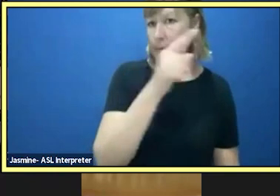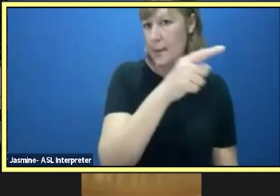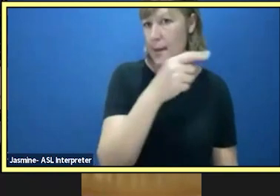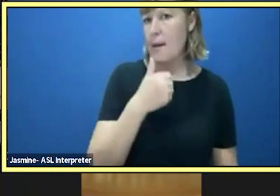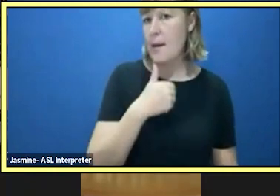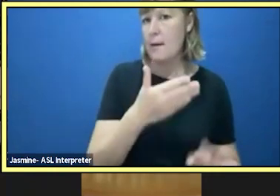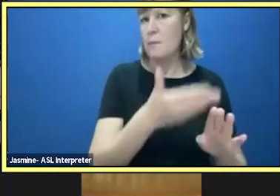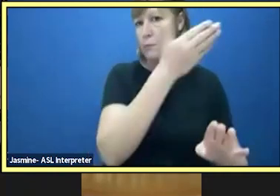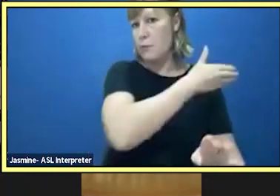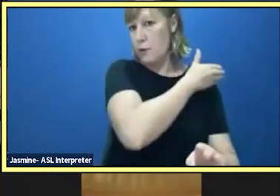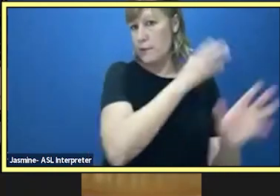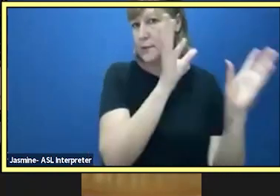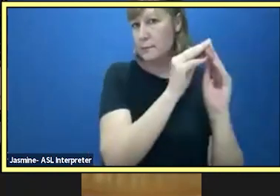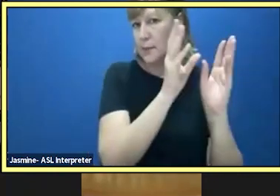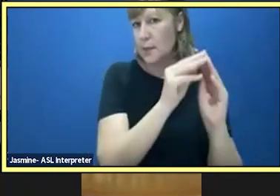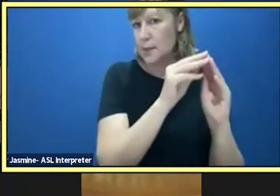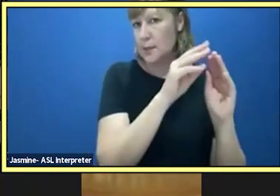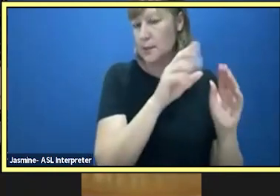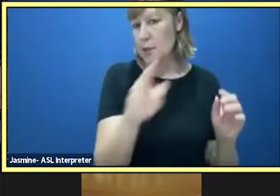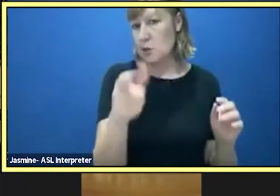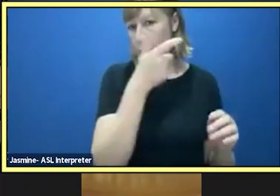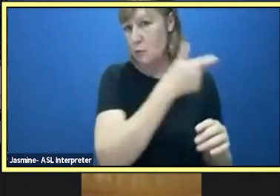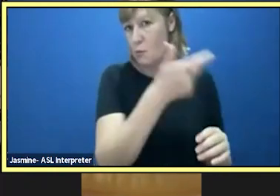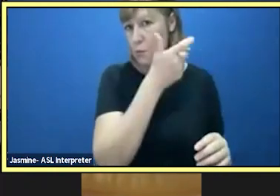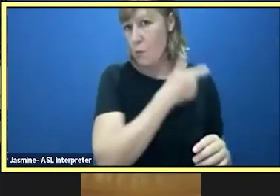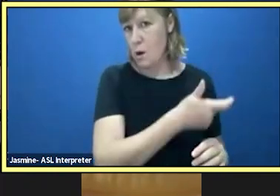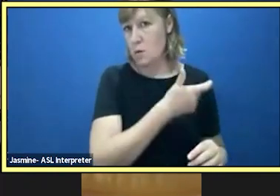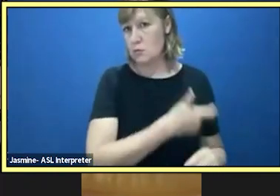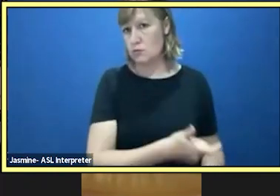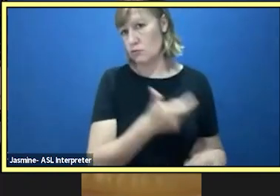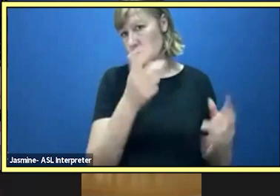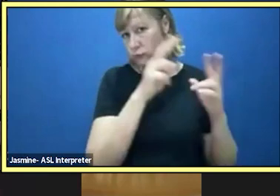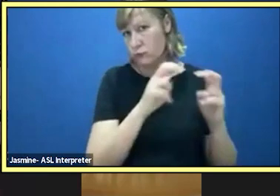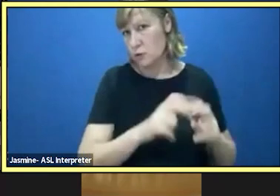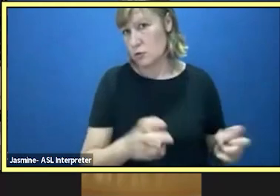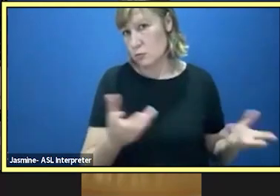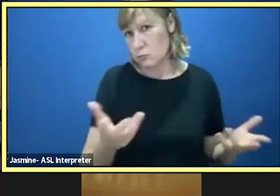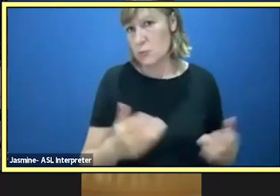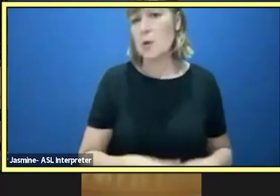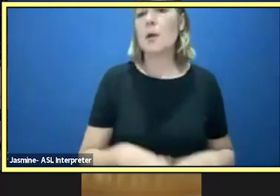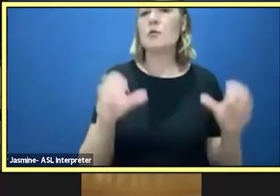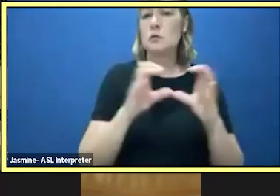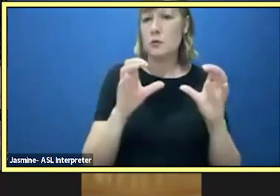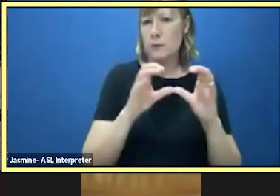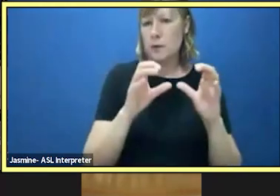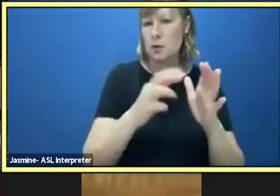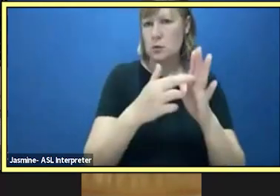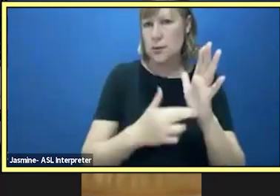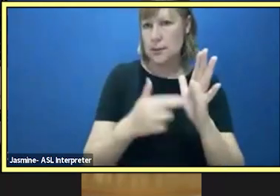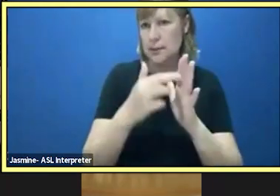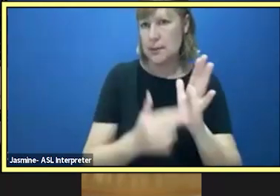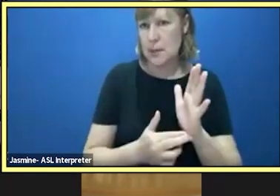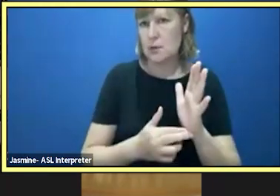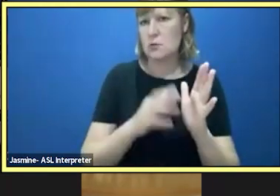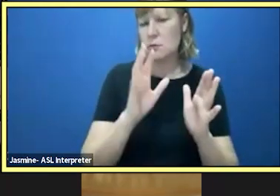And so if you want to do all the research and things, and then the certification standards are there also. Are those are drafts. So people were having